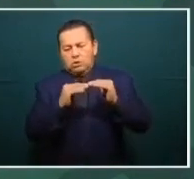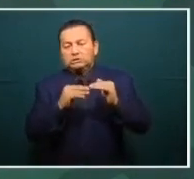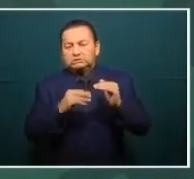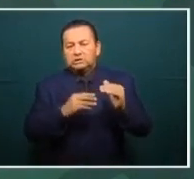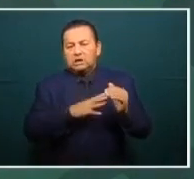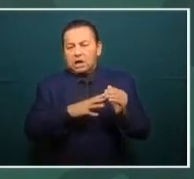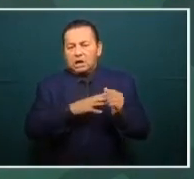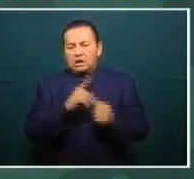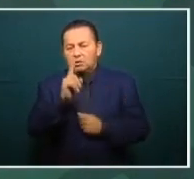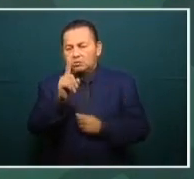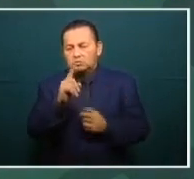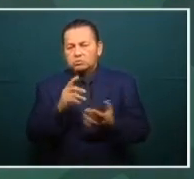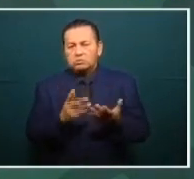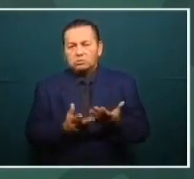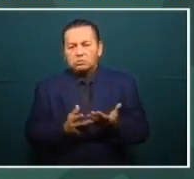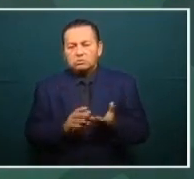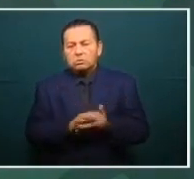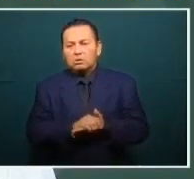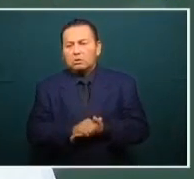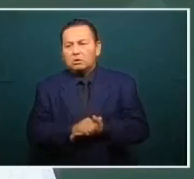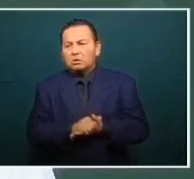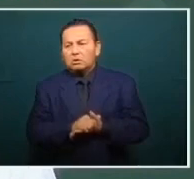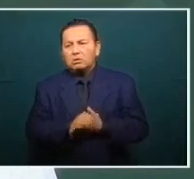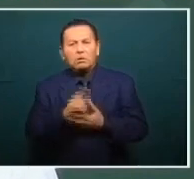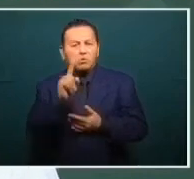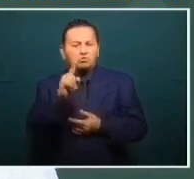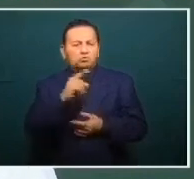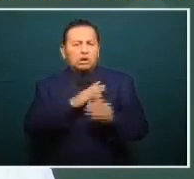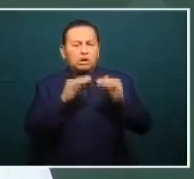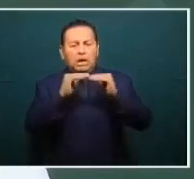Yeah, it dropped a little bit.